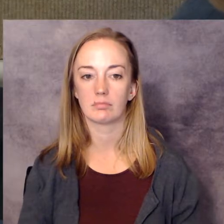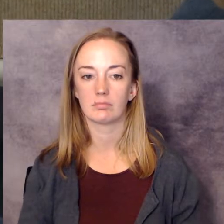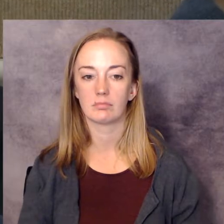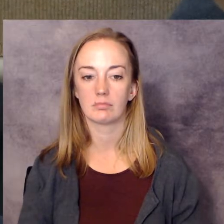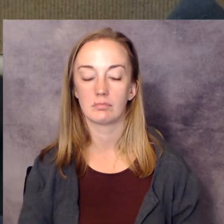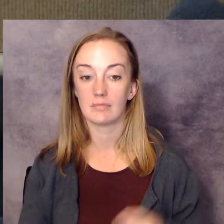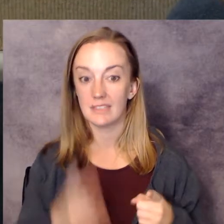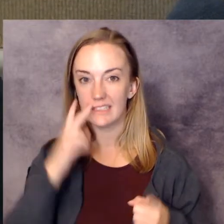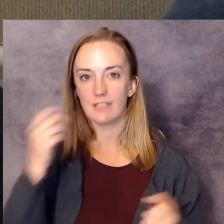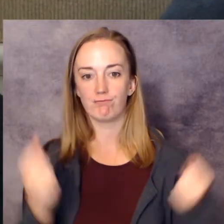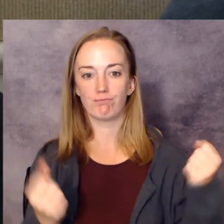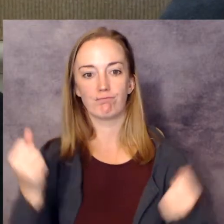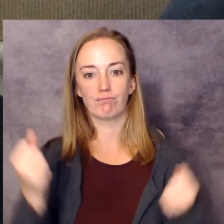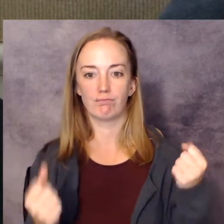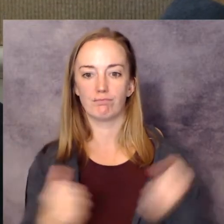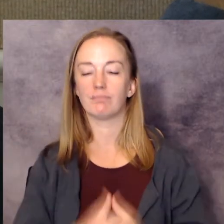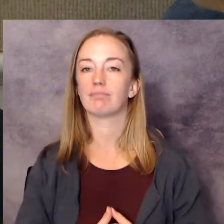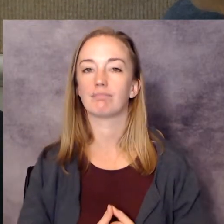See, there he is.